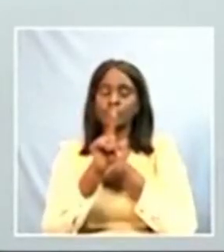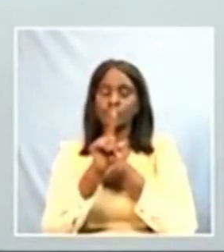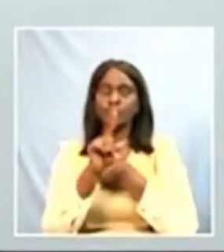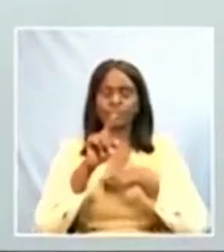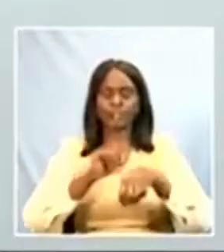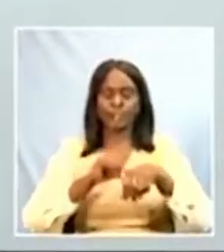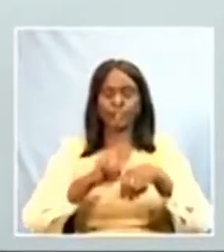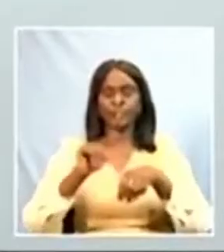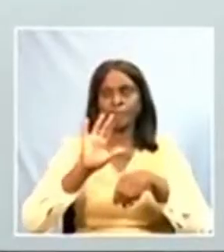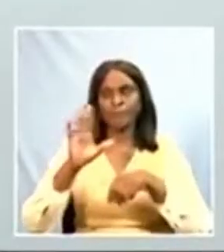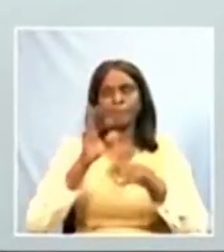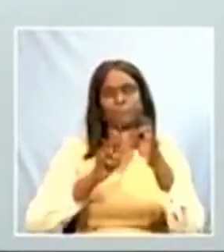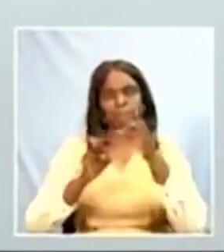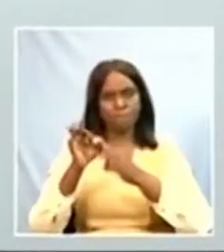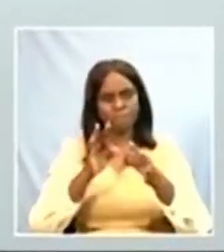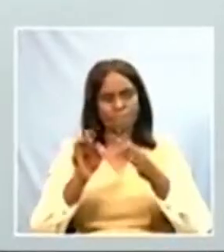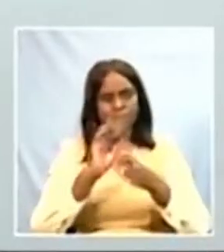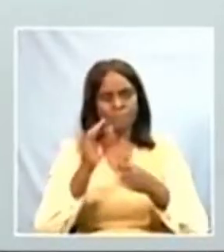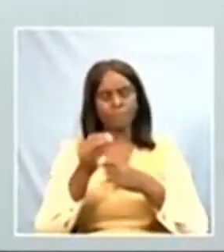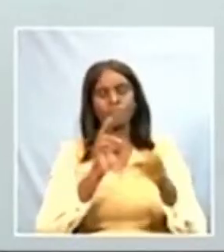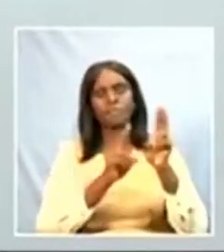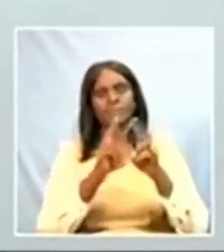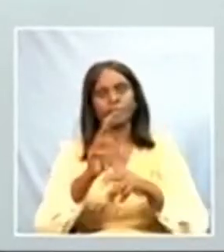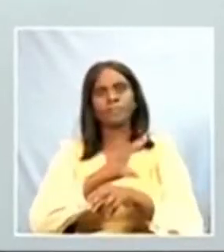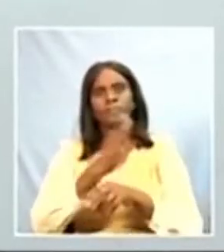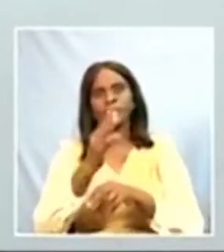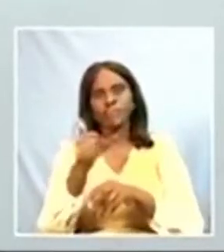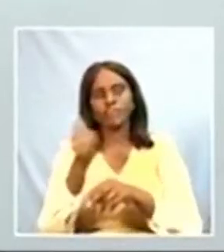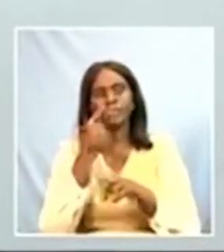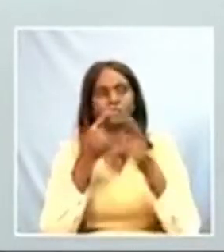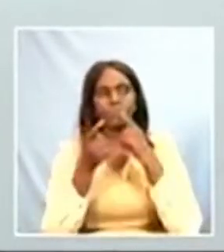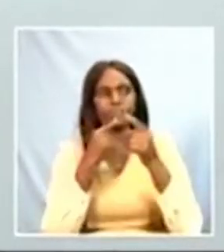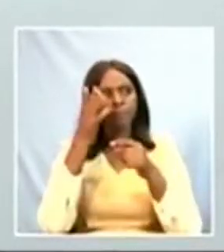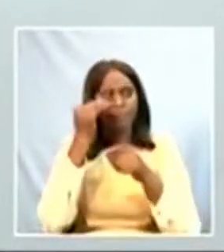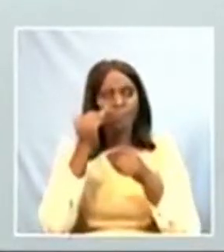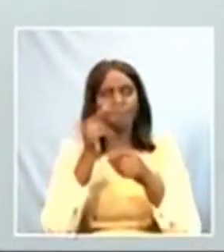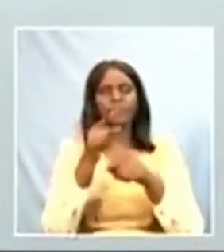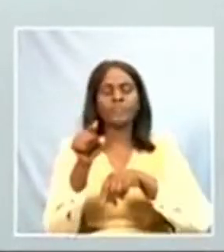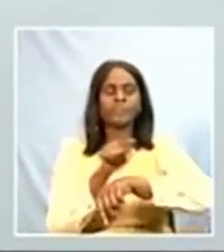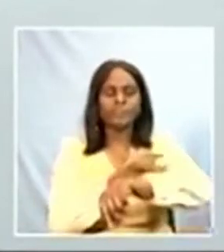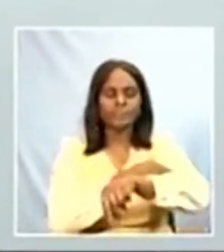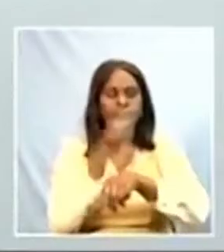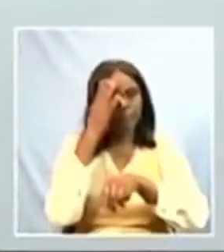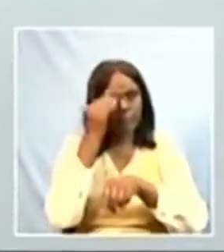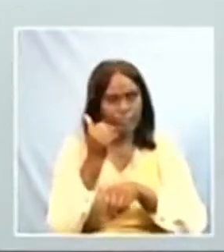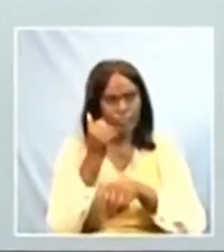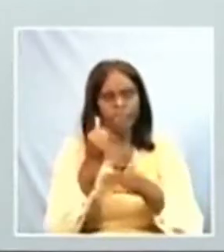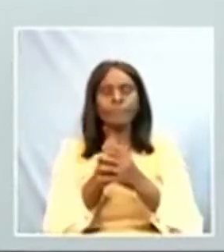During his presentation or responses, he even said that why did it take long to